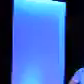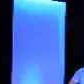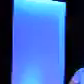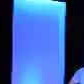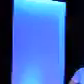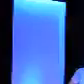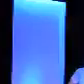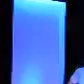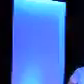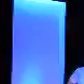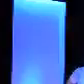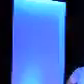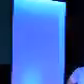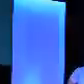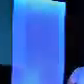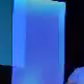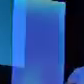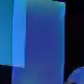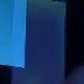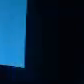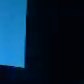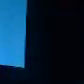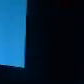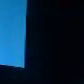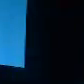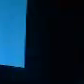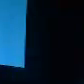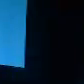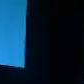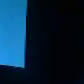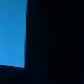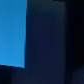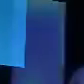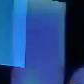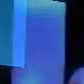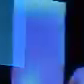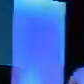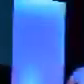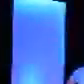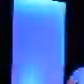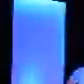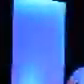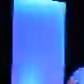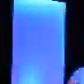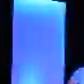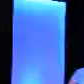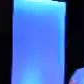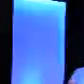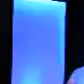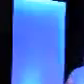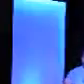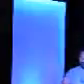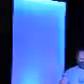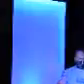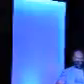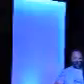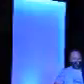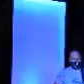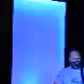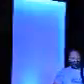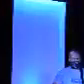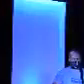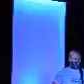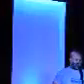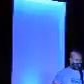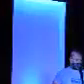your side. You chase me like the tide. You are constant